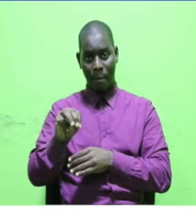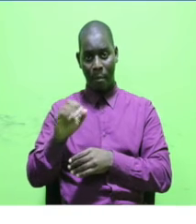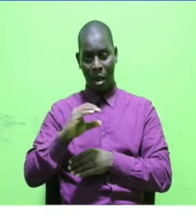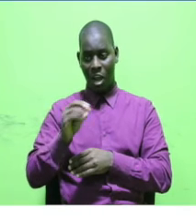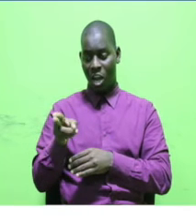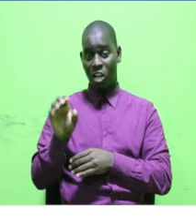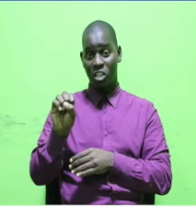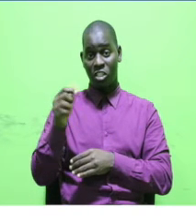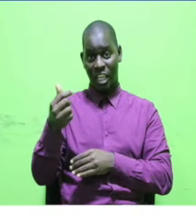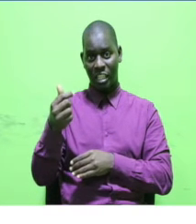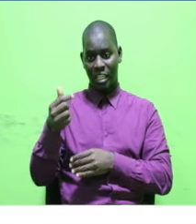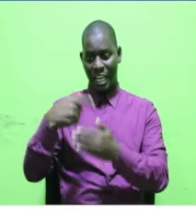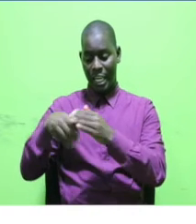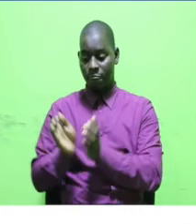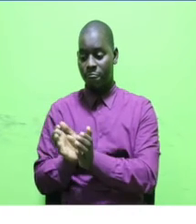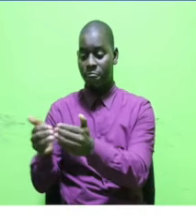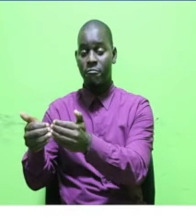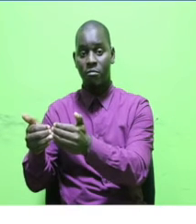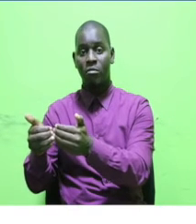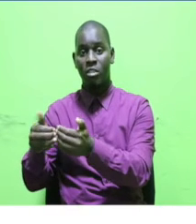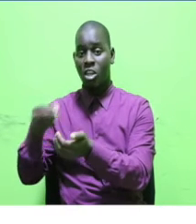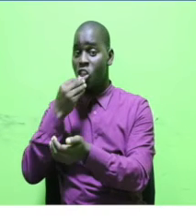container to store sugar.